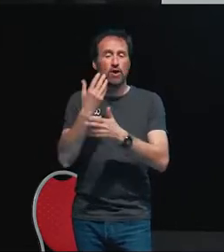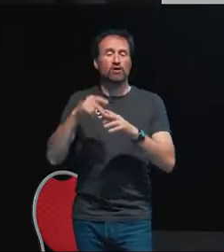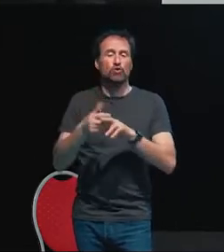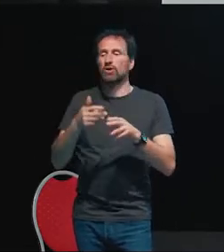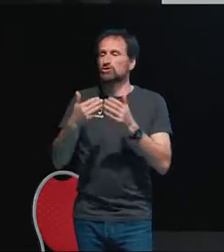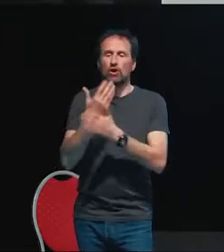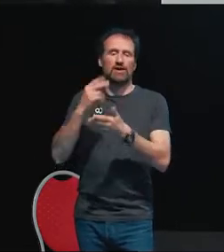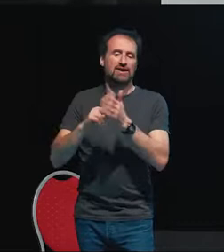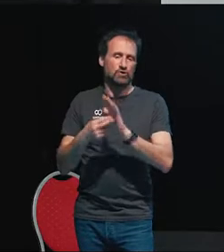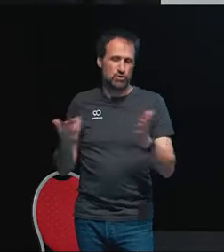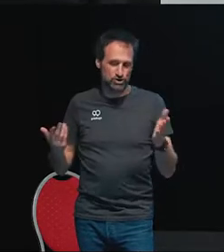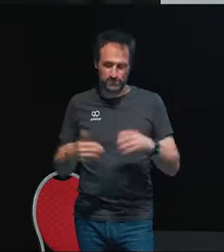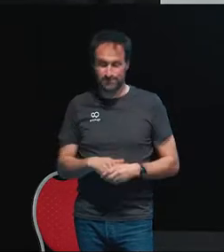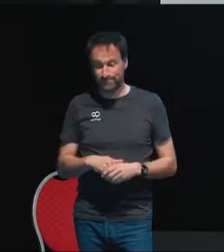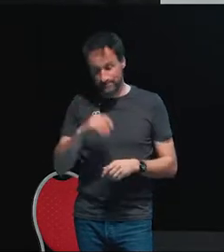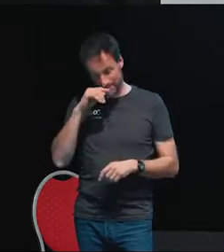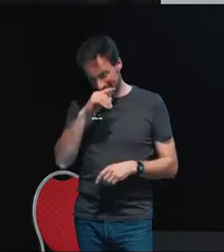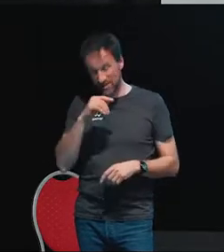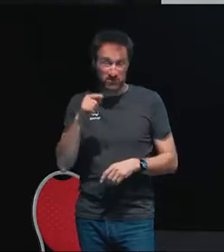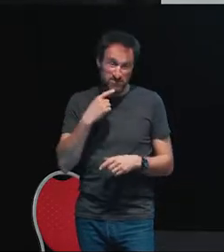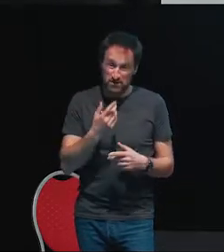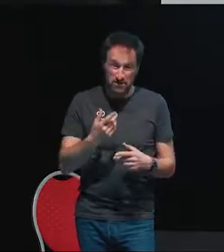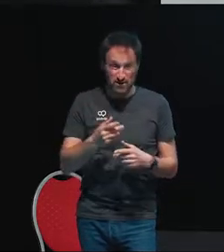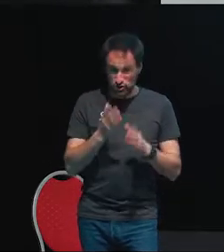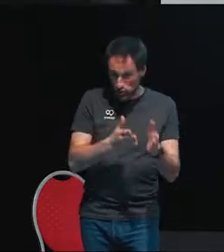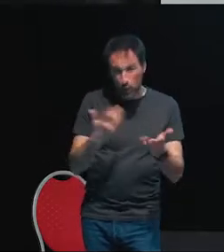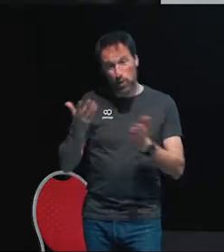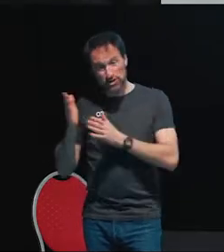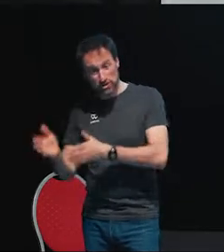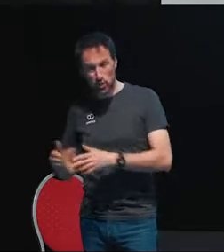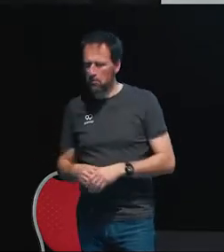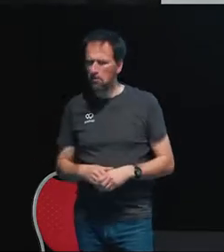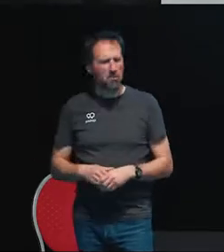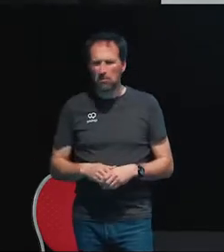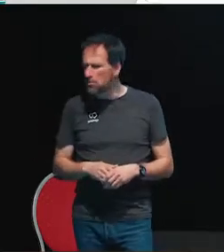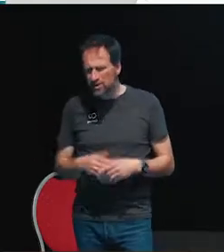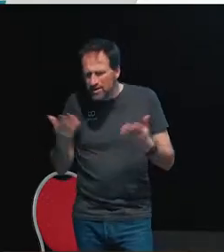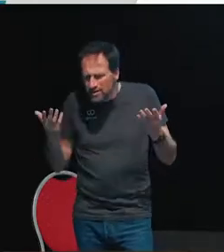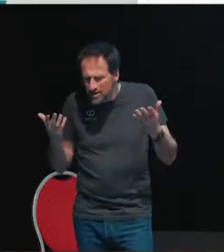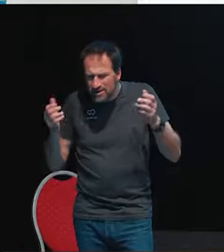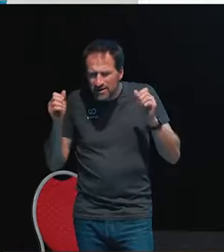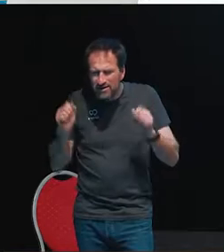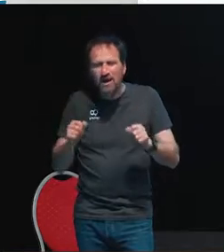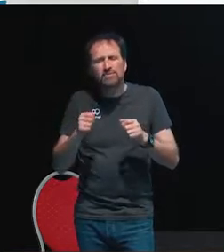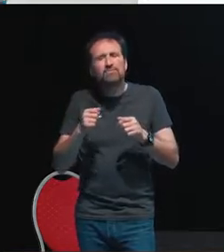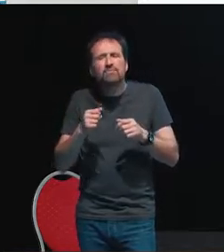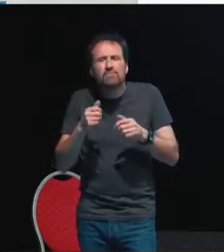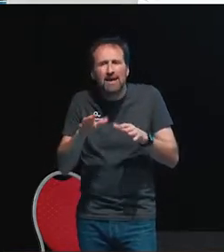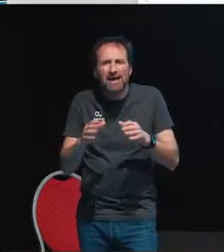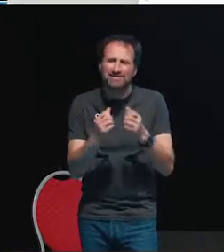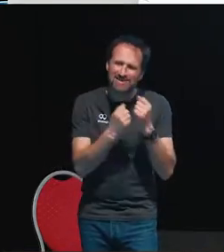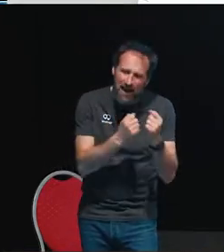opportunities in your app and say hey would this benefit from more safety or more granularity or more autonomy